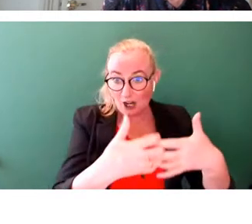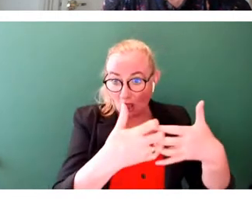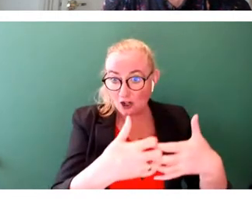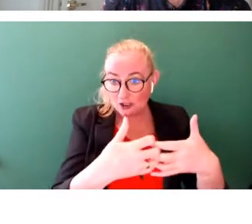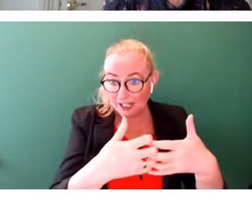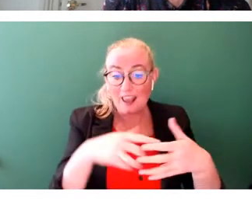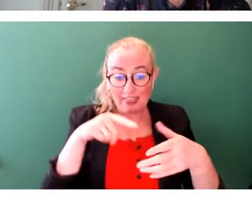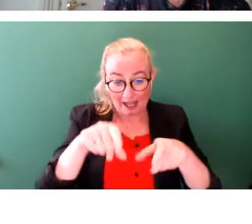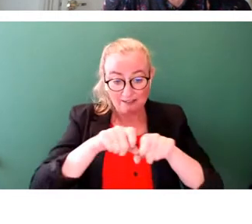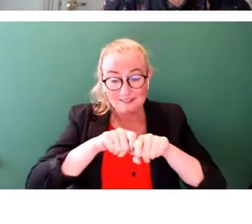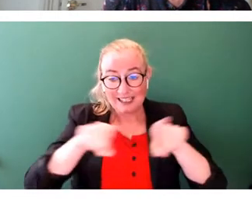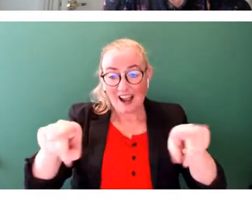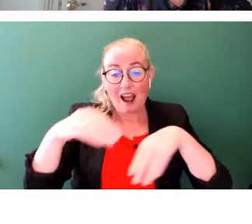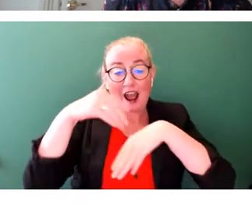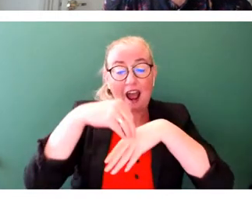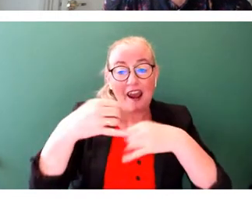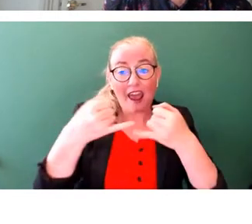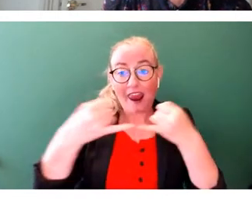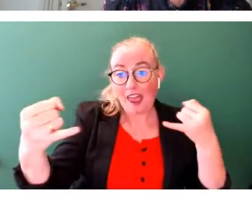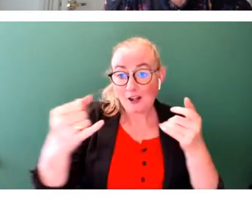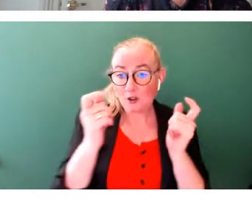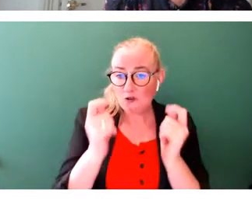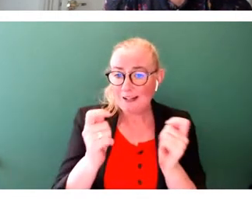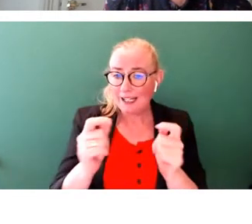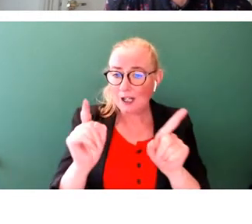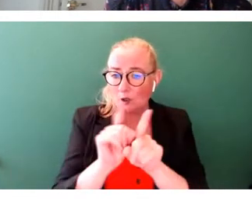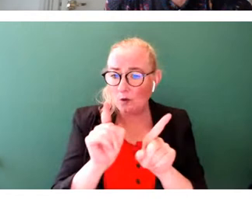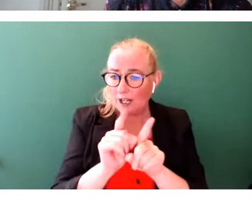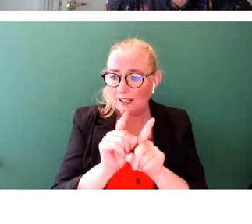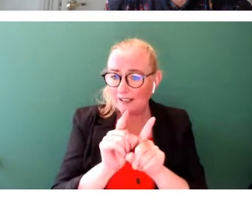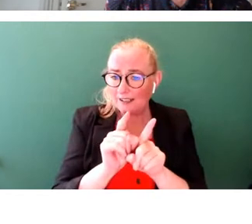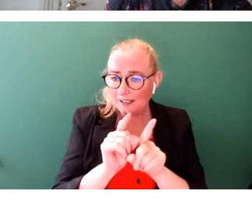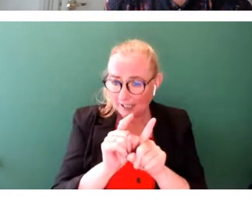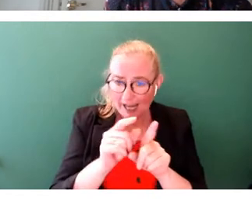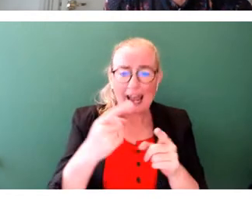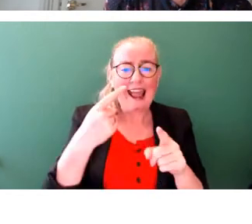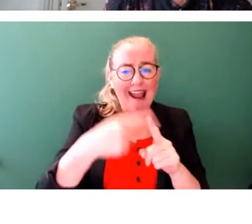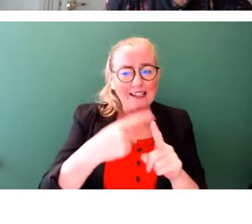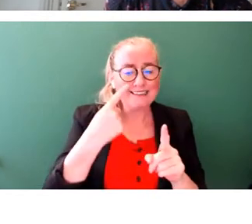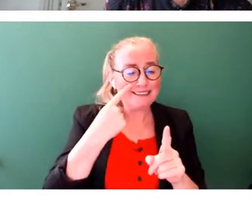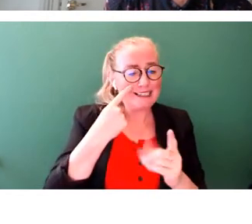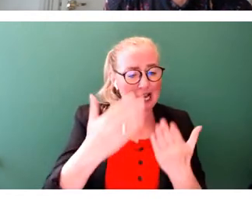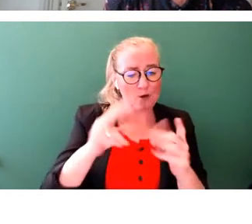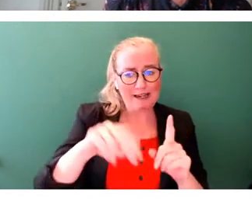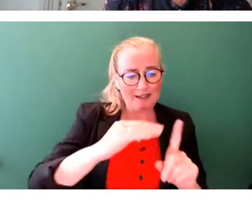out online training as well, and then looking at the things of how they can interact.